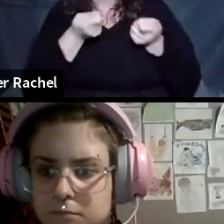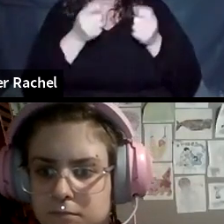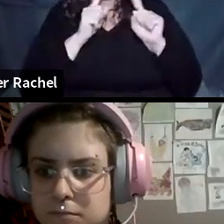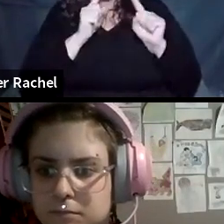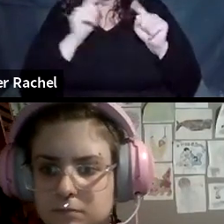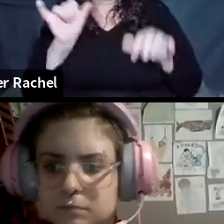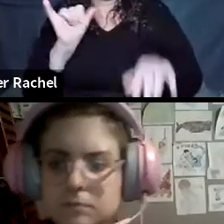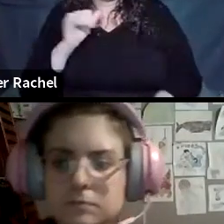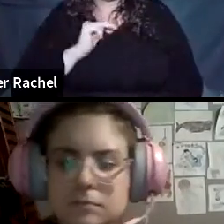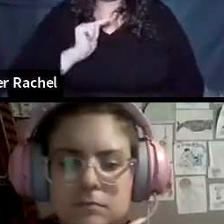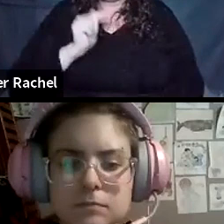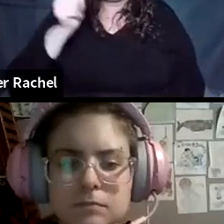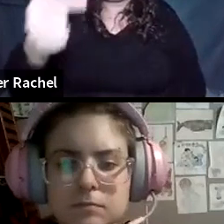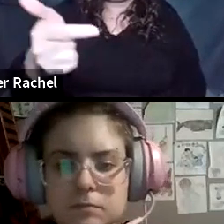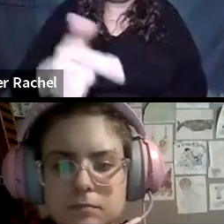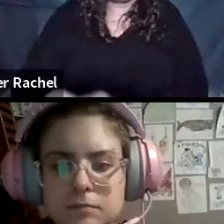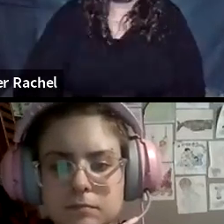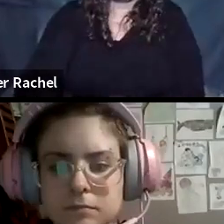panelists.